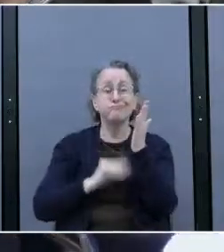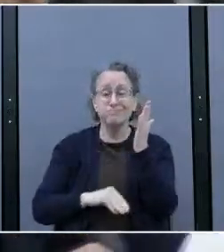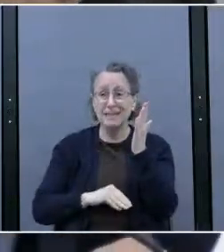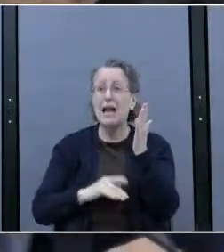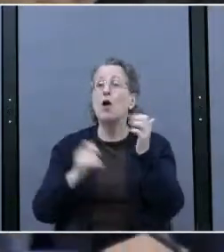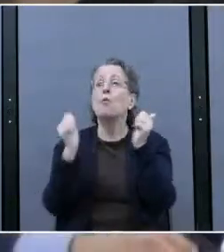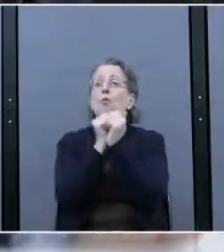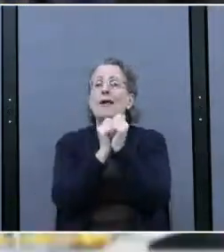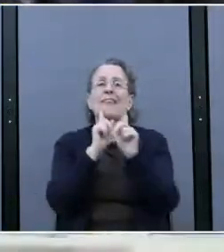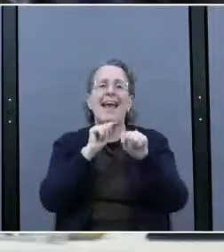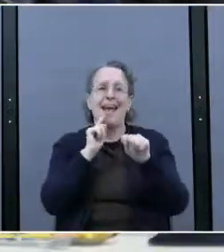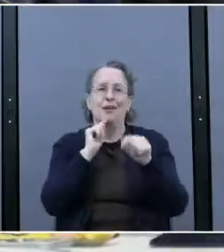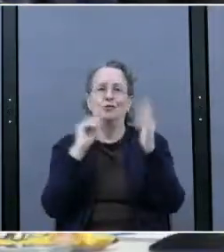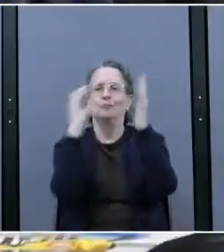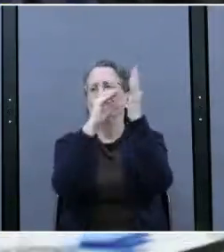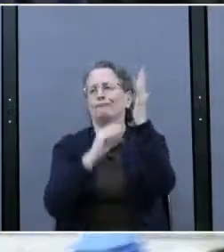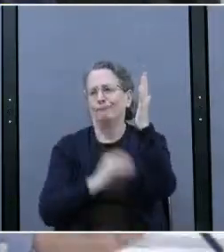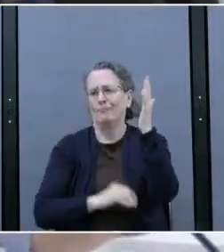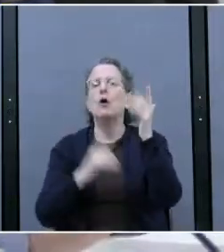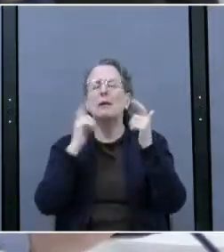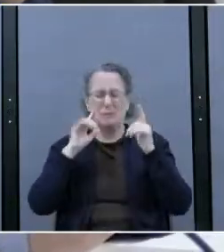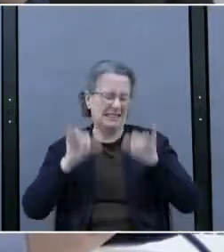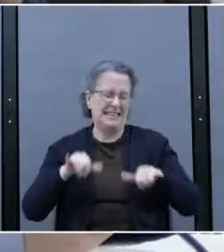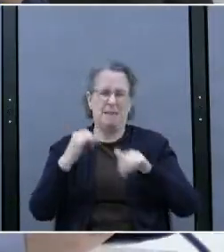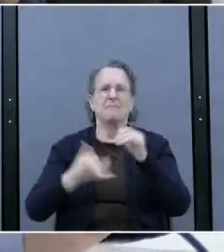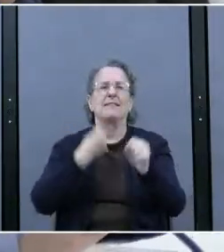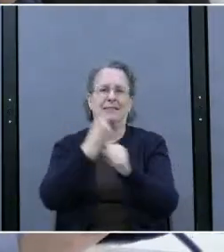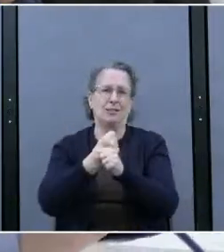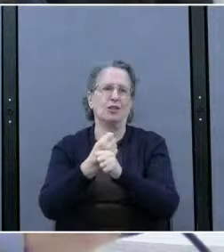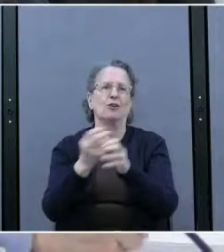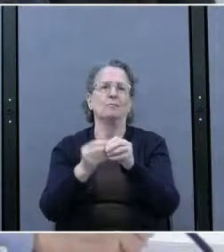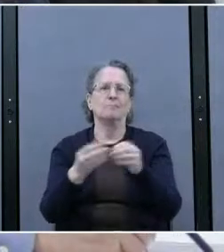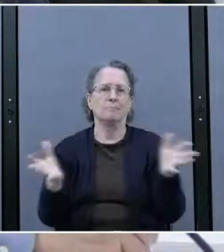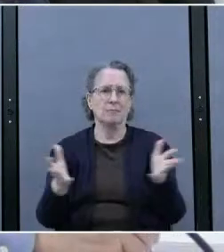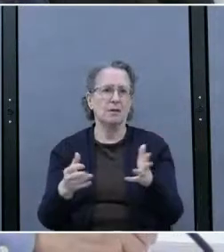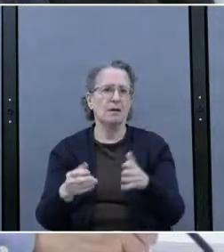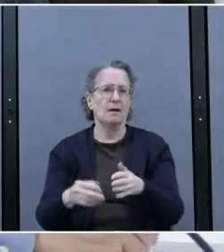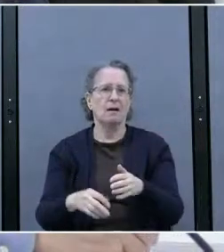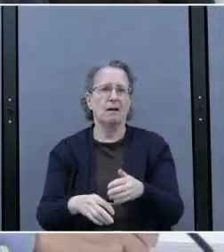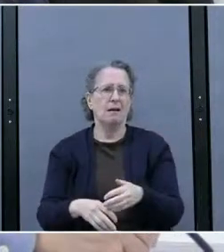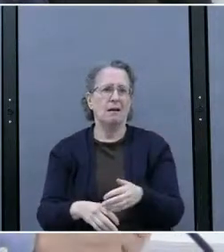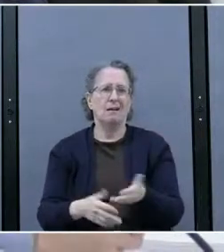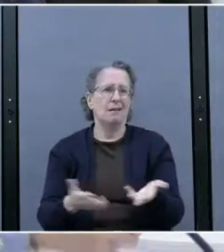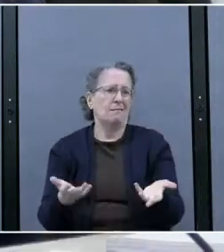for the meeting. Other questions on this special assessment in the downtown district?